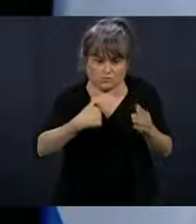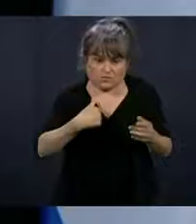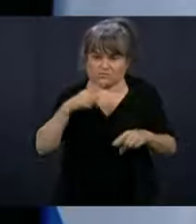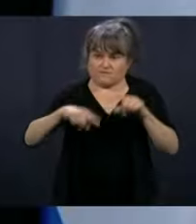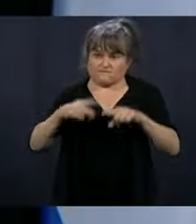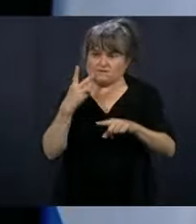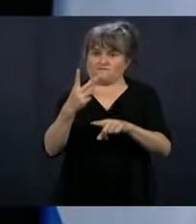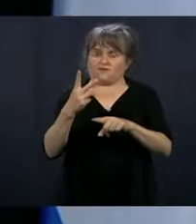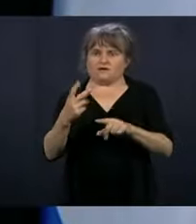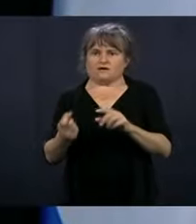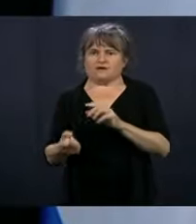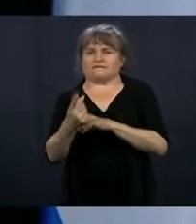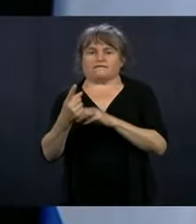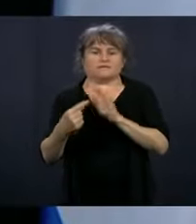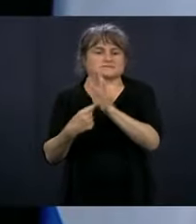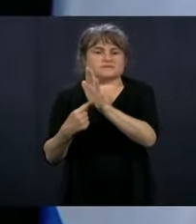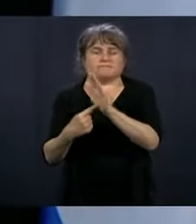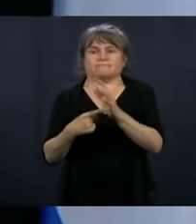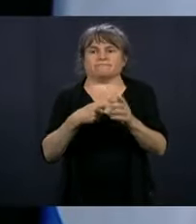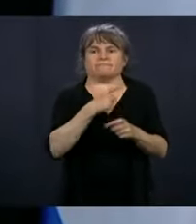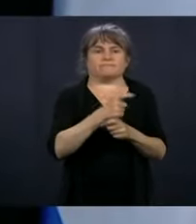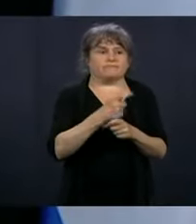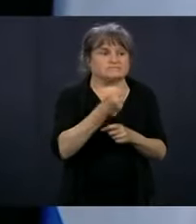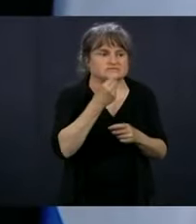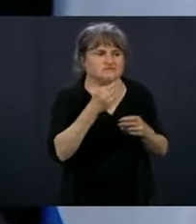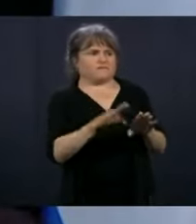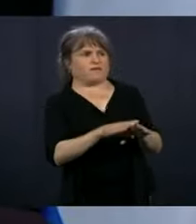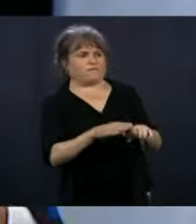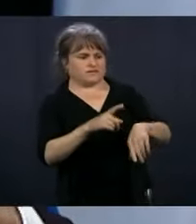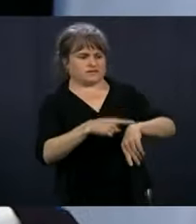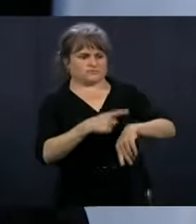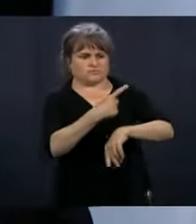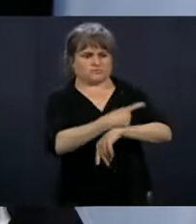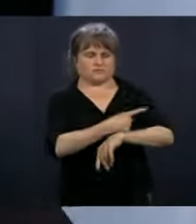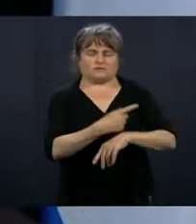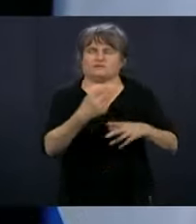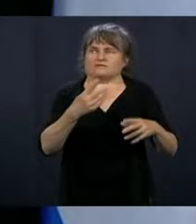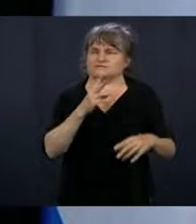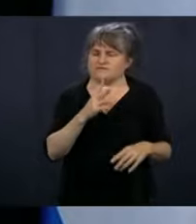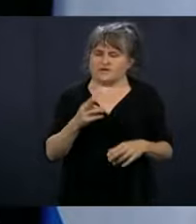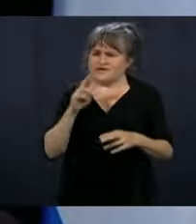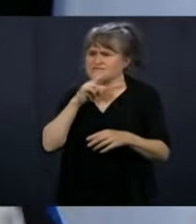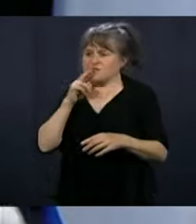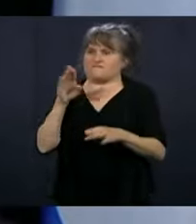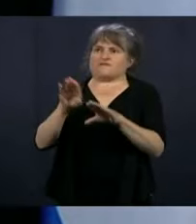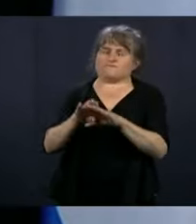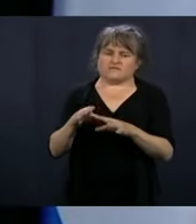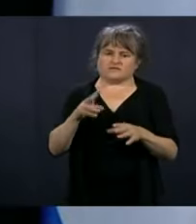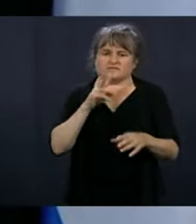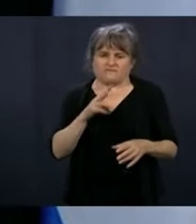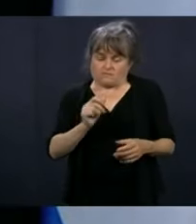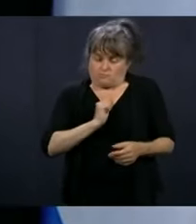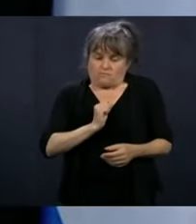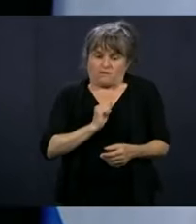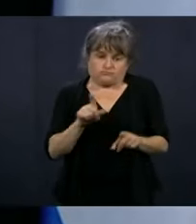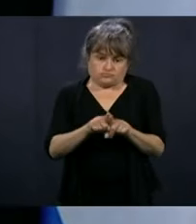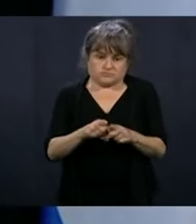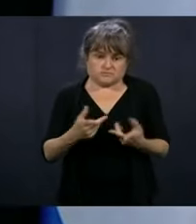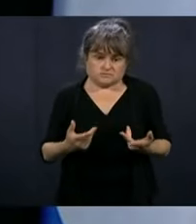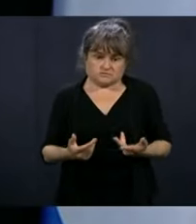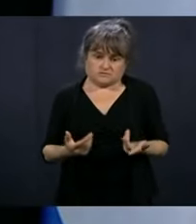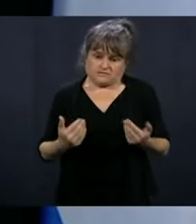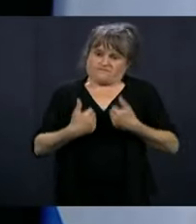seriously. Sometimes I want to go grocery stores and it's closed that day. Sometimes I want to go to the restaurant. Oh, it's true, restaurants are closed.